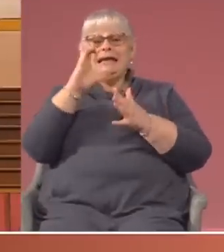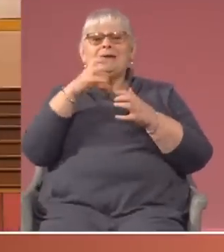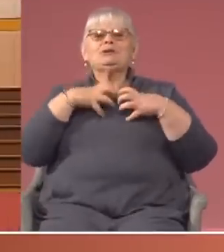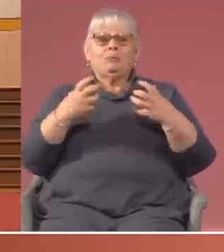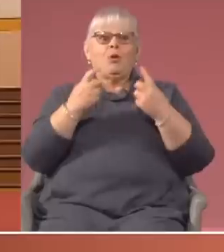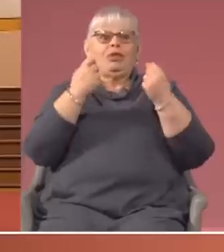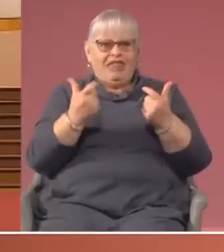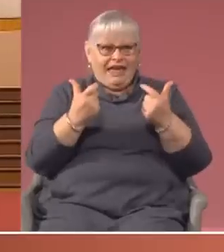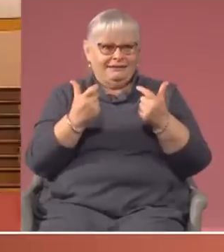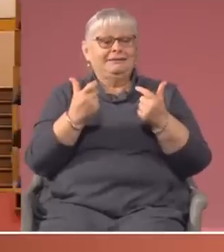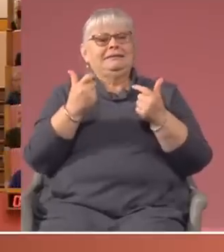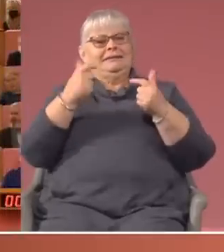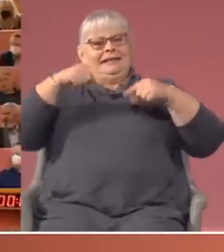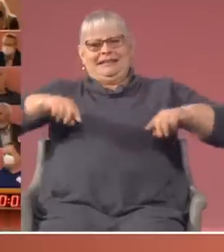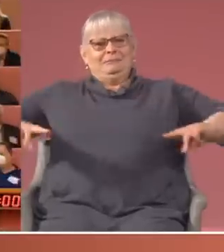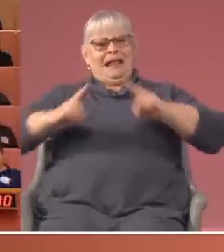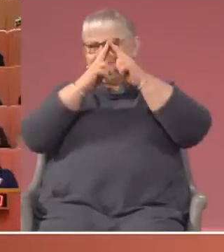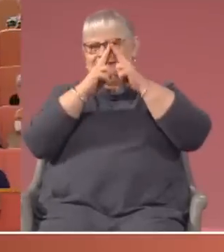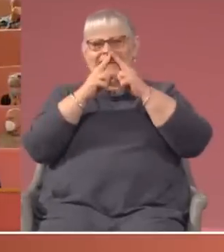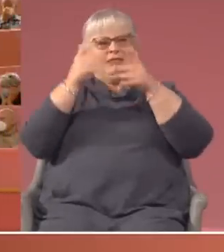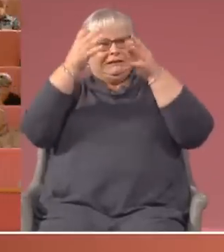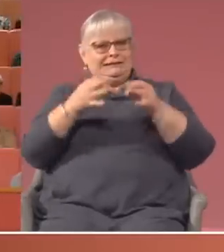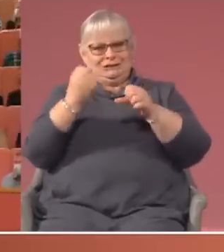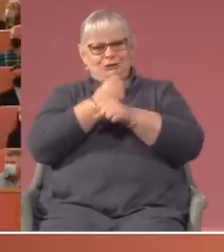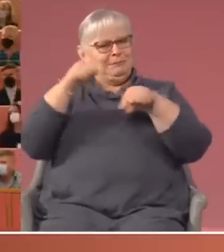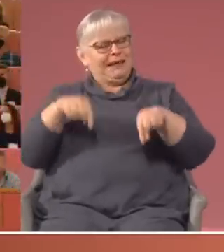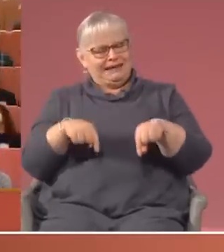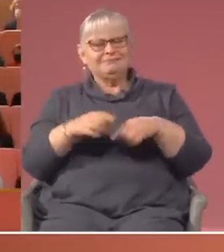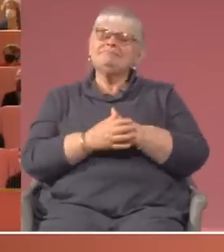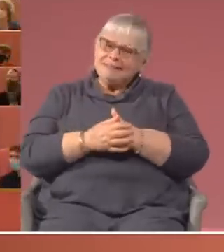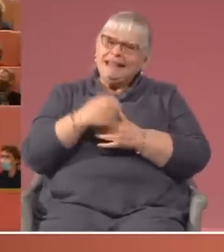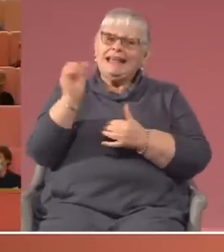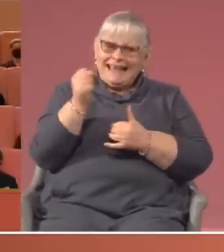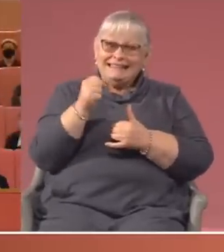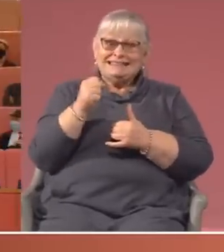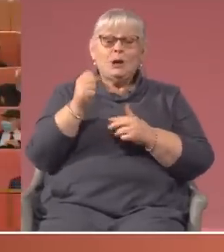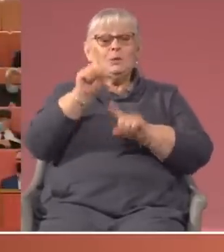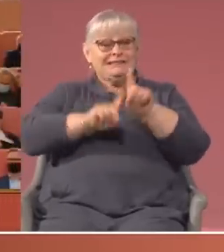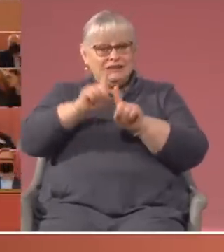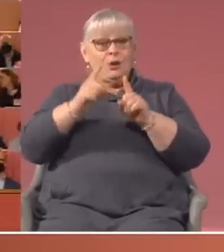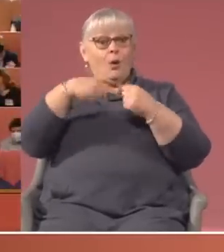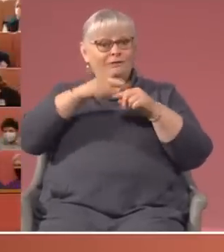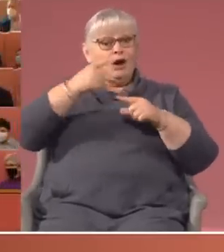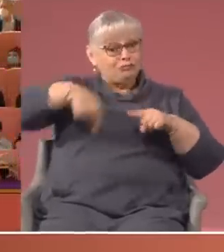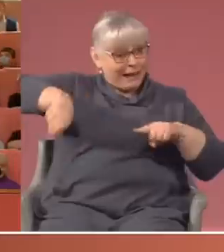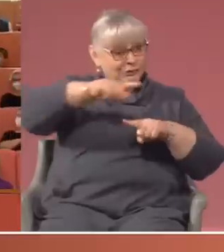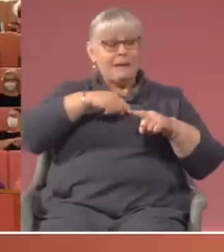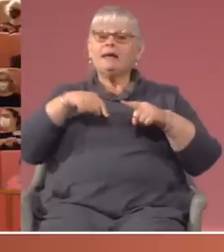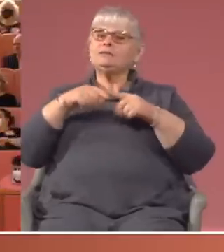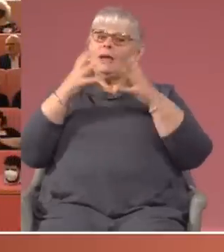the sum of the decisions made in this building. Yes, we're a city of roundabouts and